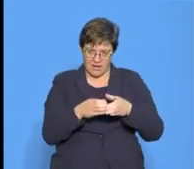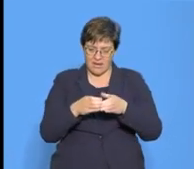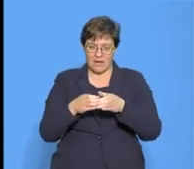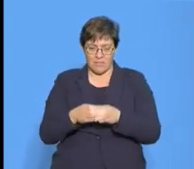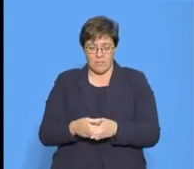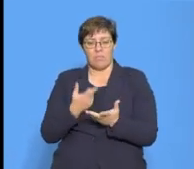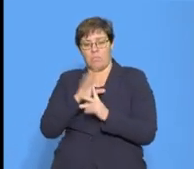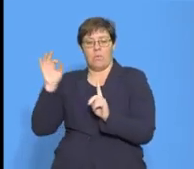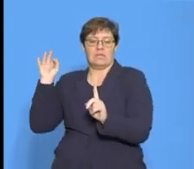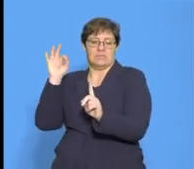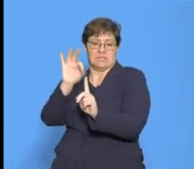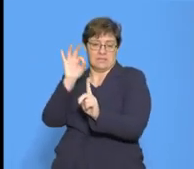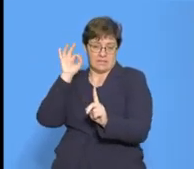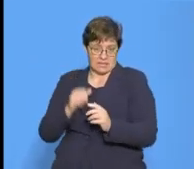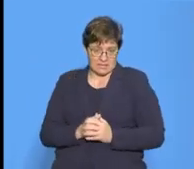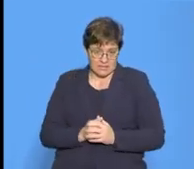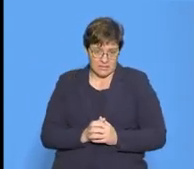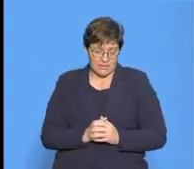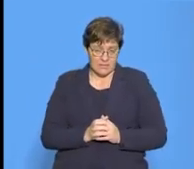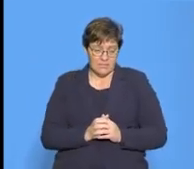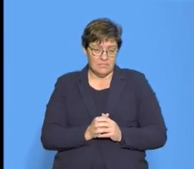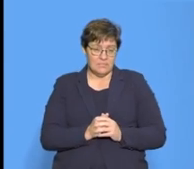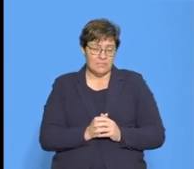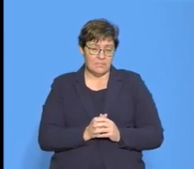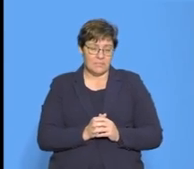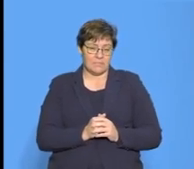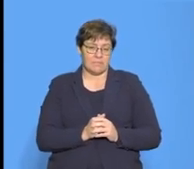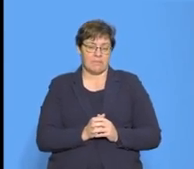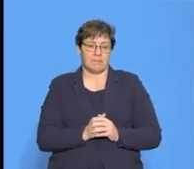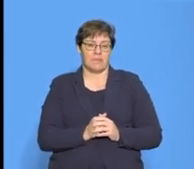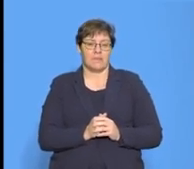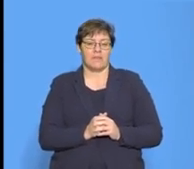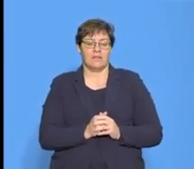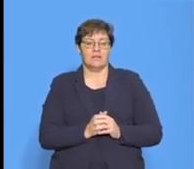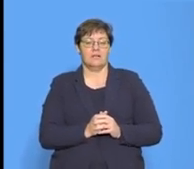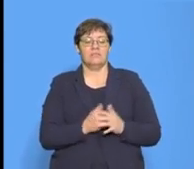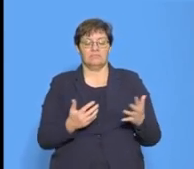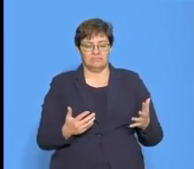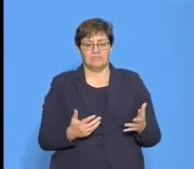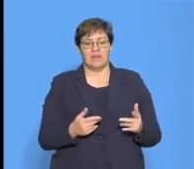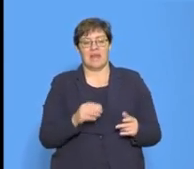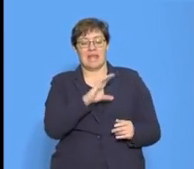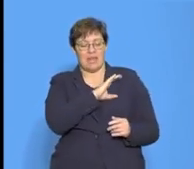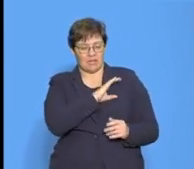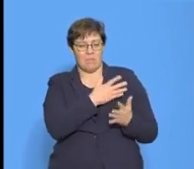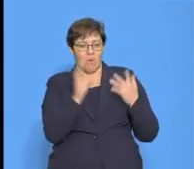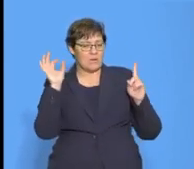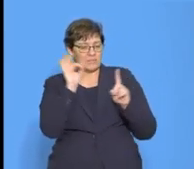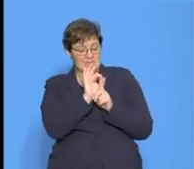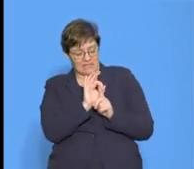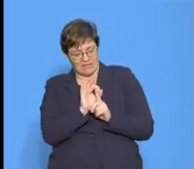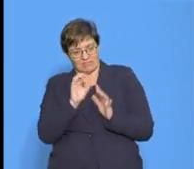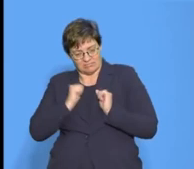classification level, we then are getting more and more specific with the characteristics. So the characteristics then